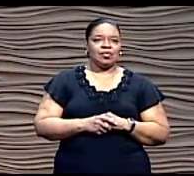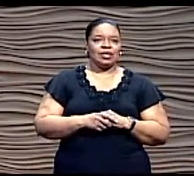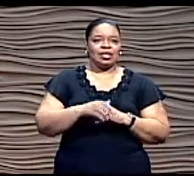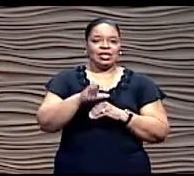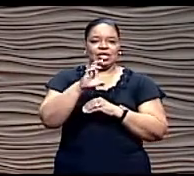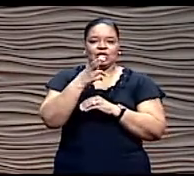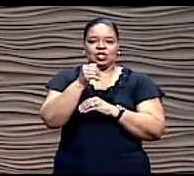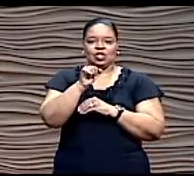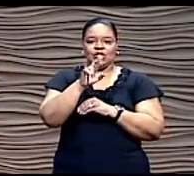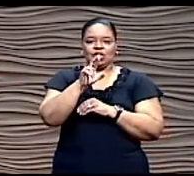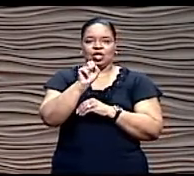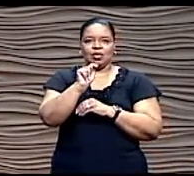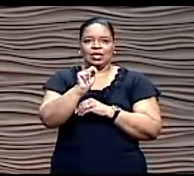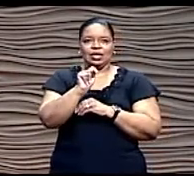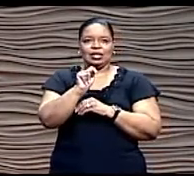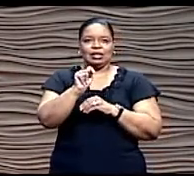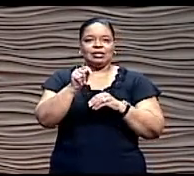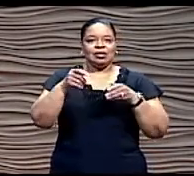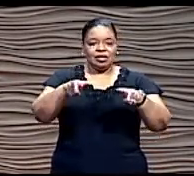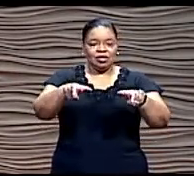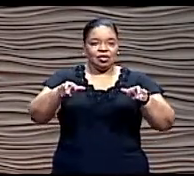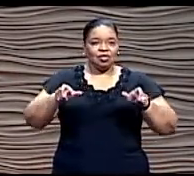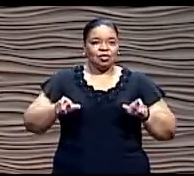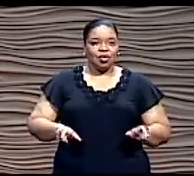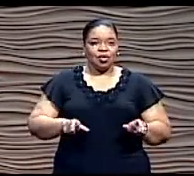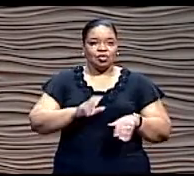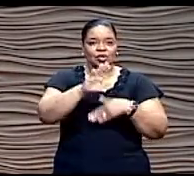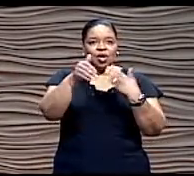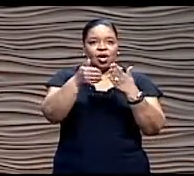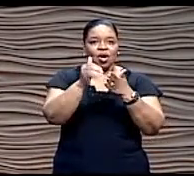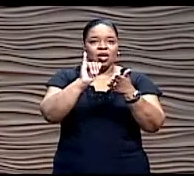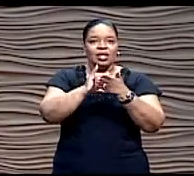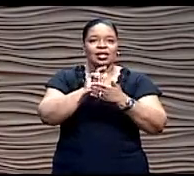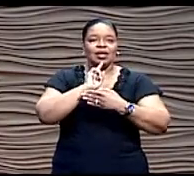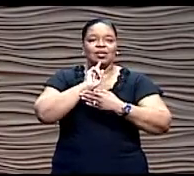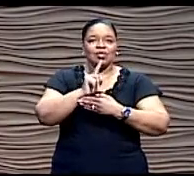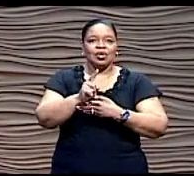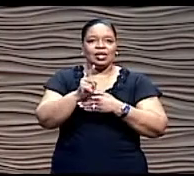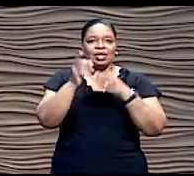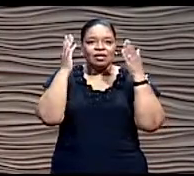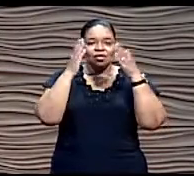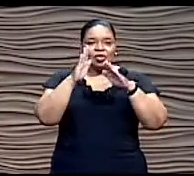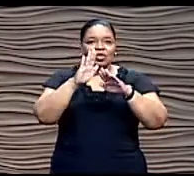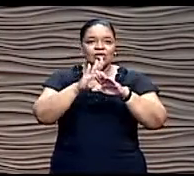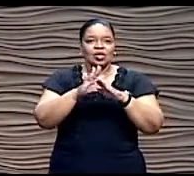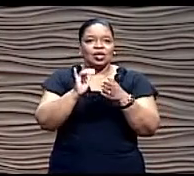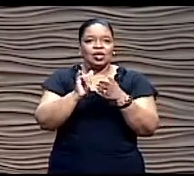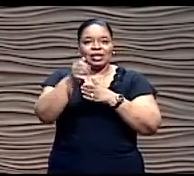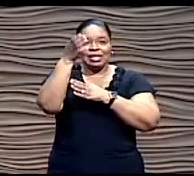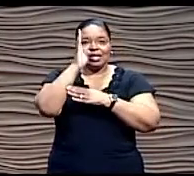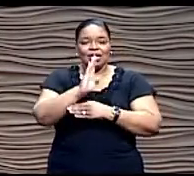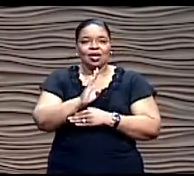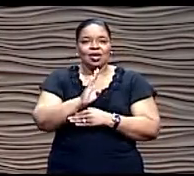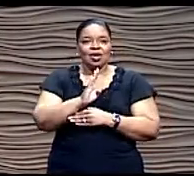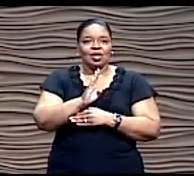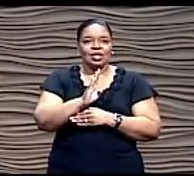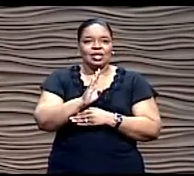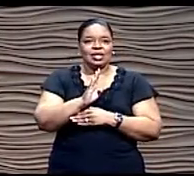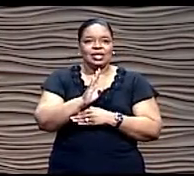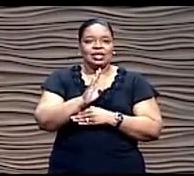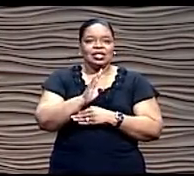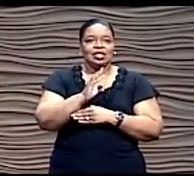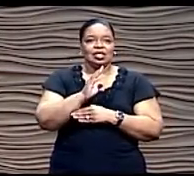chariot, the throne, all of this points to that God is